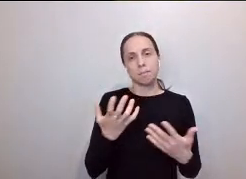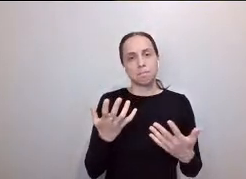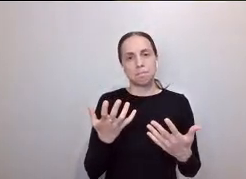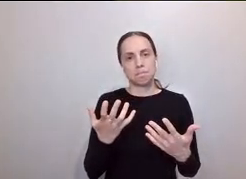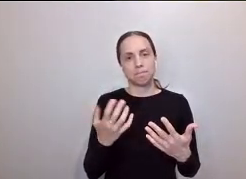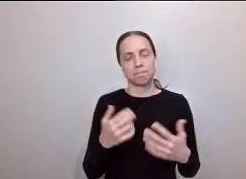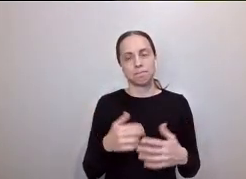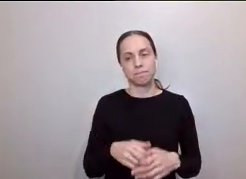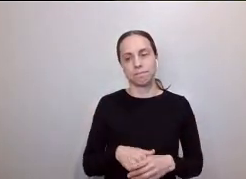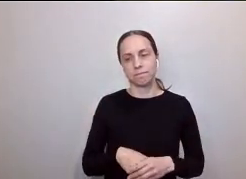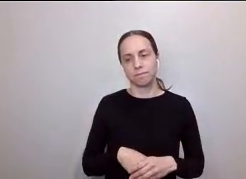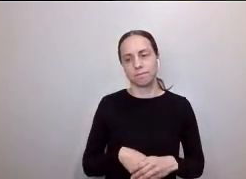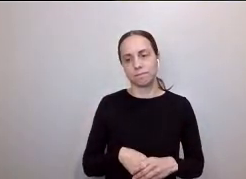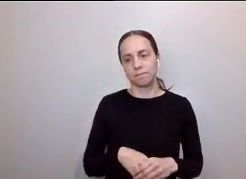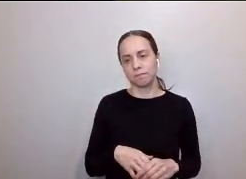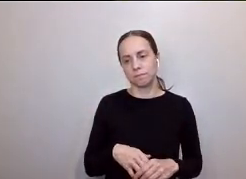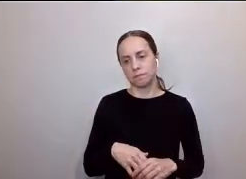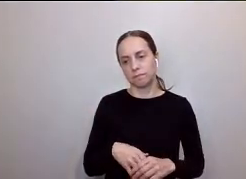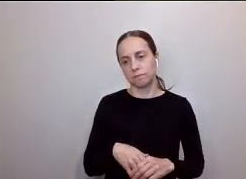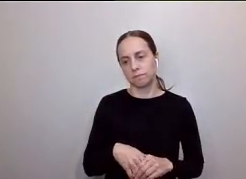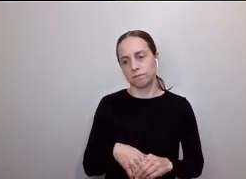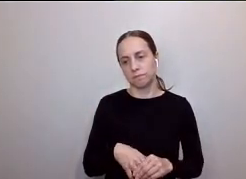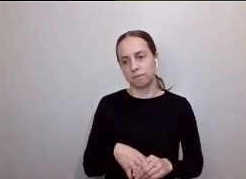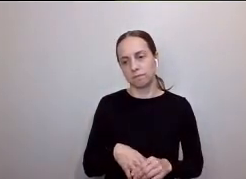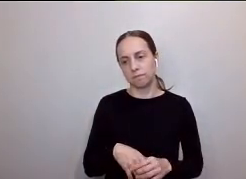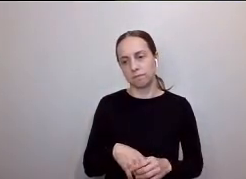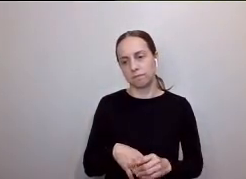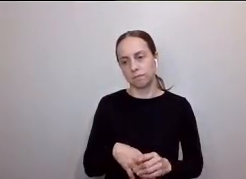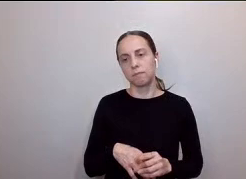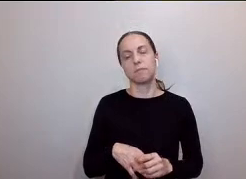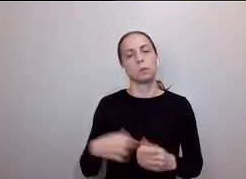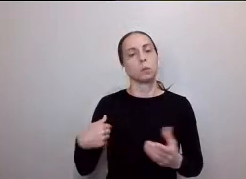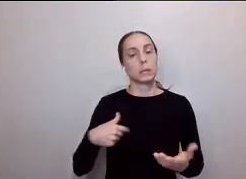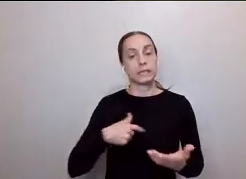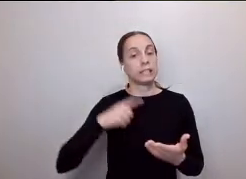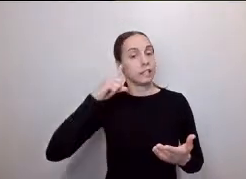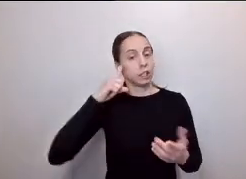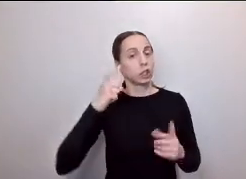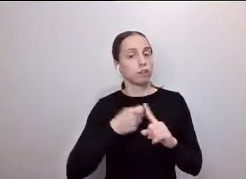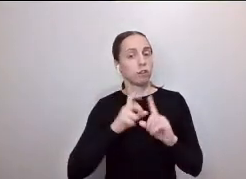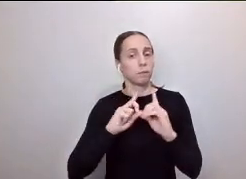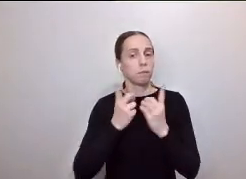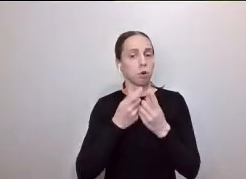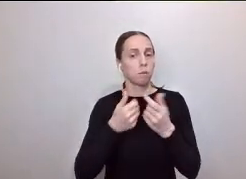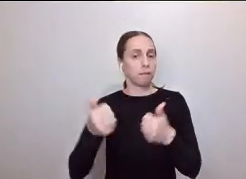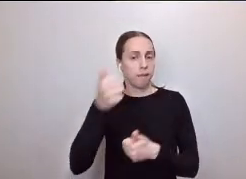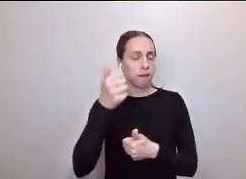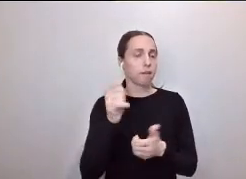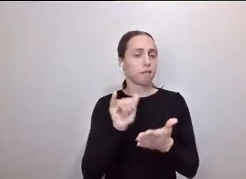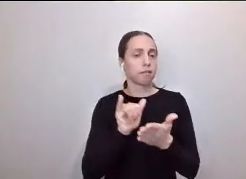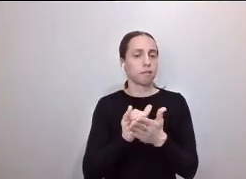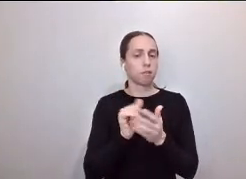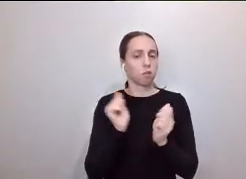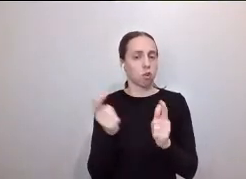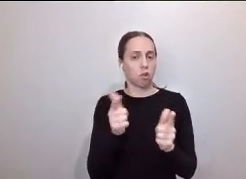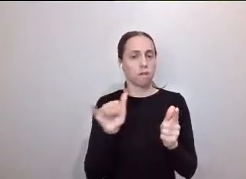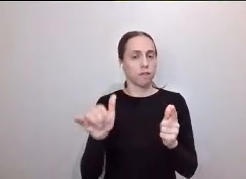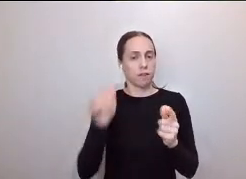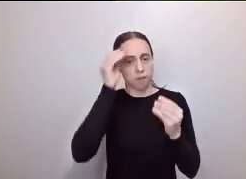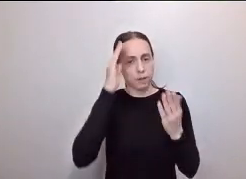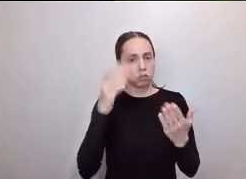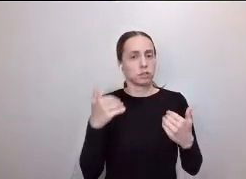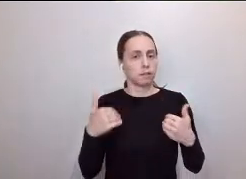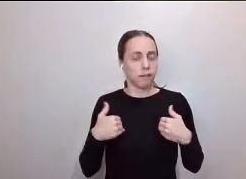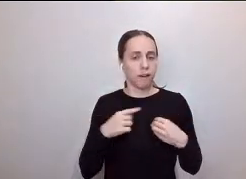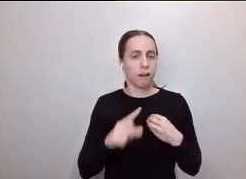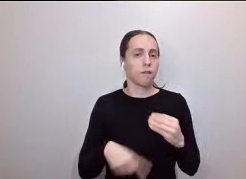And so if we're hearing from our department head that all of the information that we have about the opportunity costs